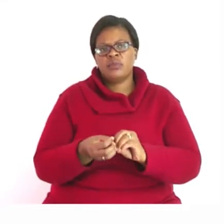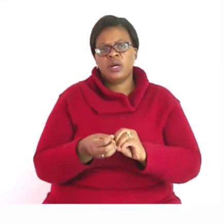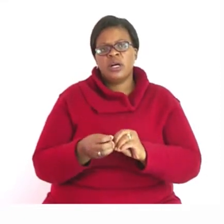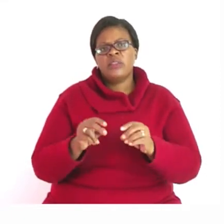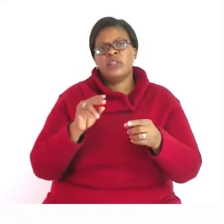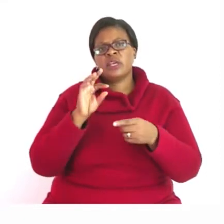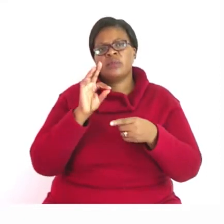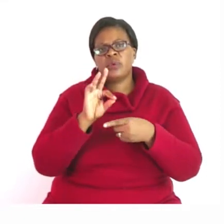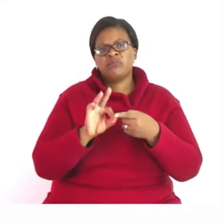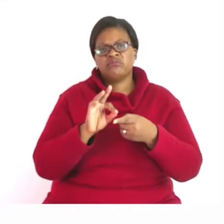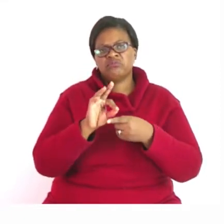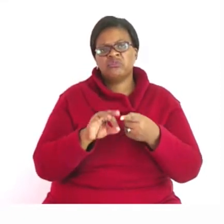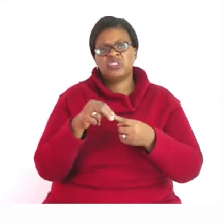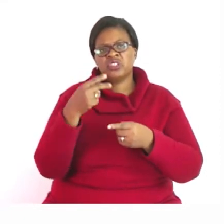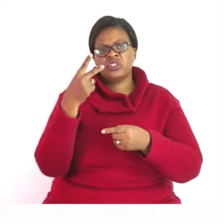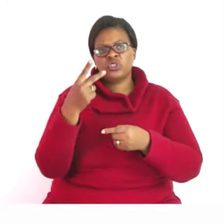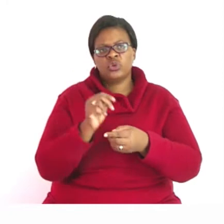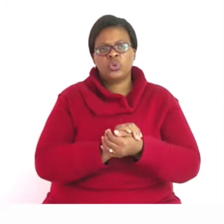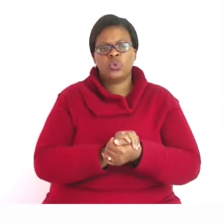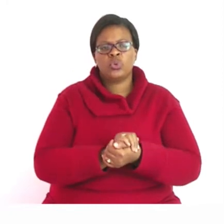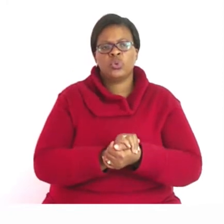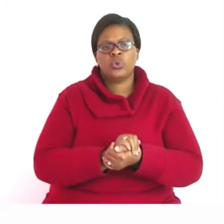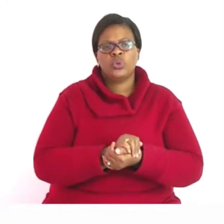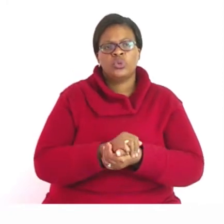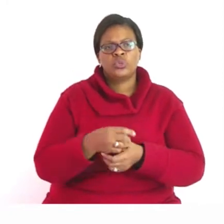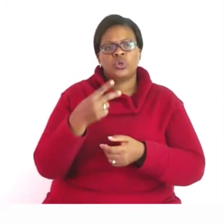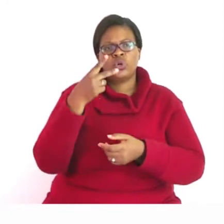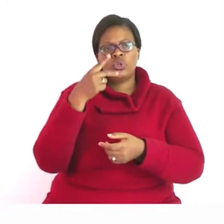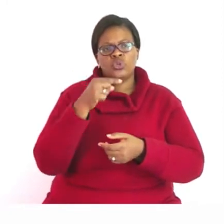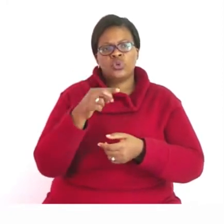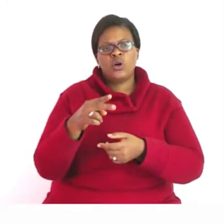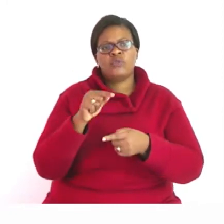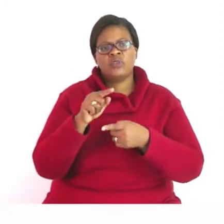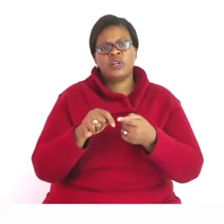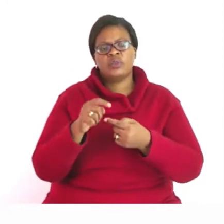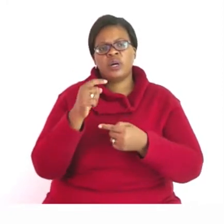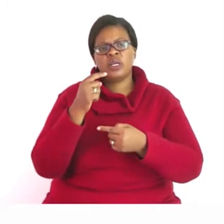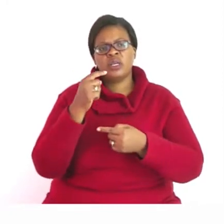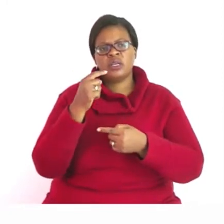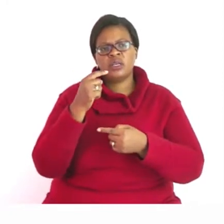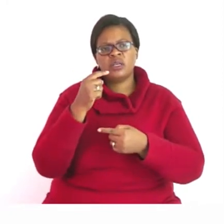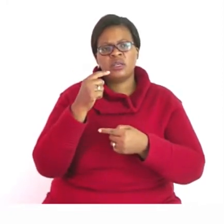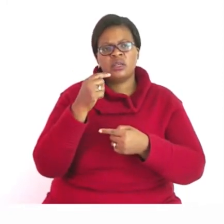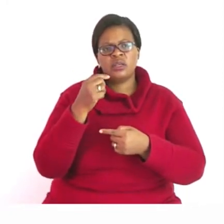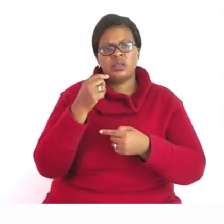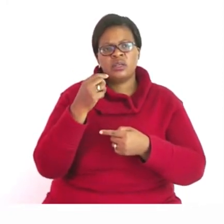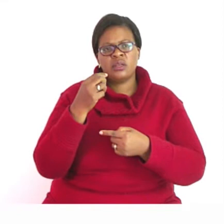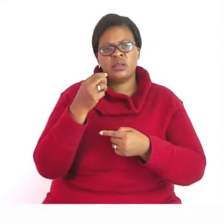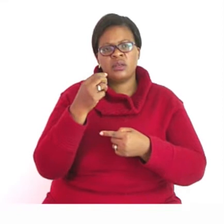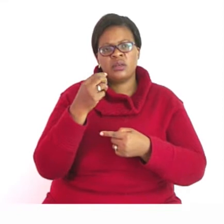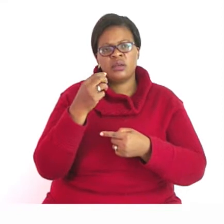get 12. 12 by 2, you get 6. 12 by 3, you get 4. 12 by 4, you